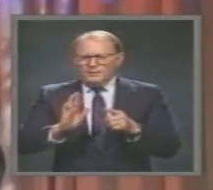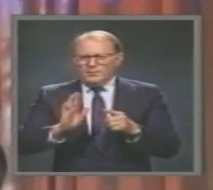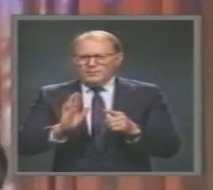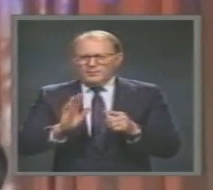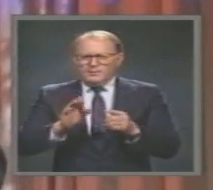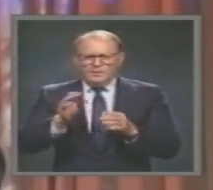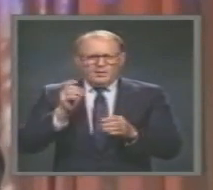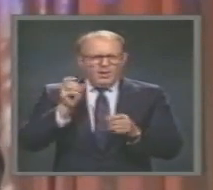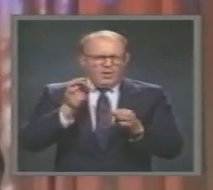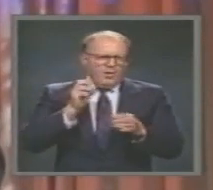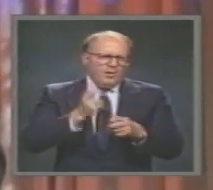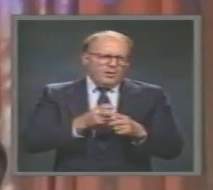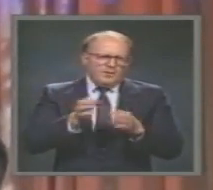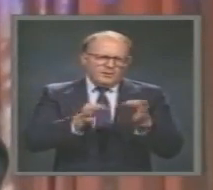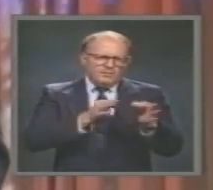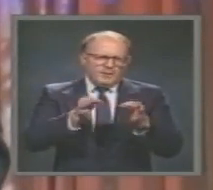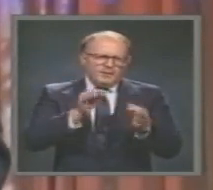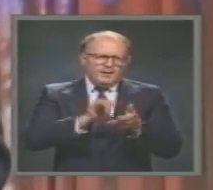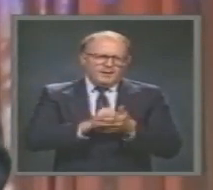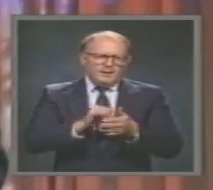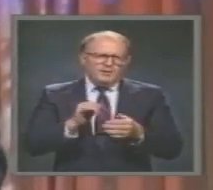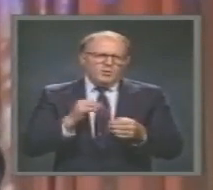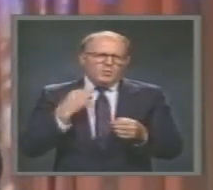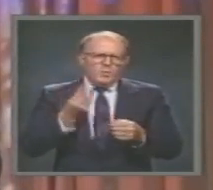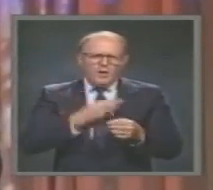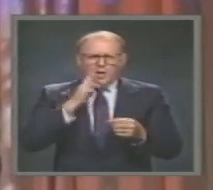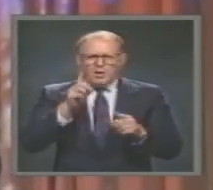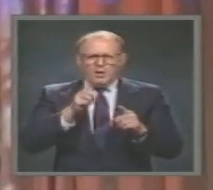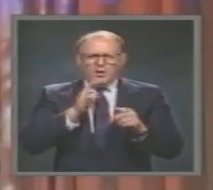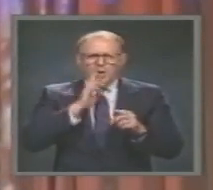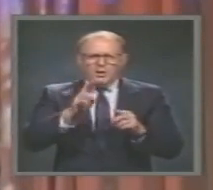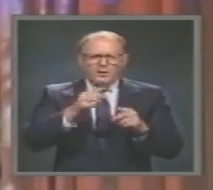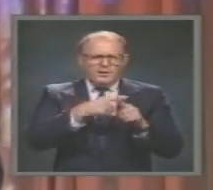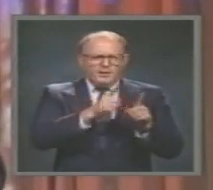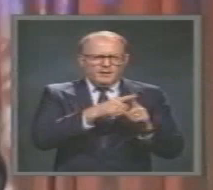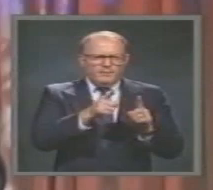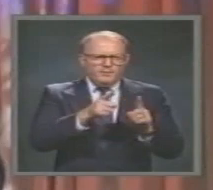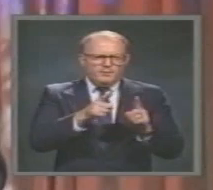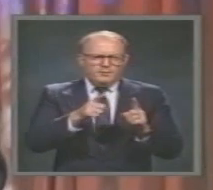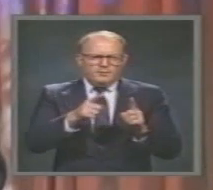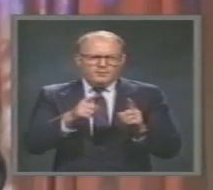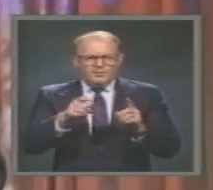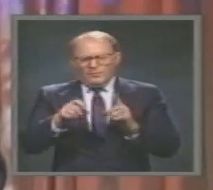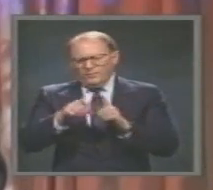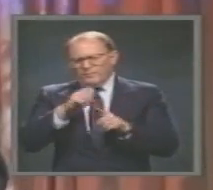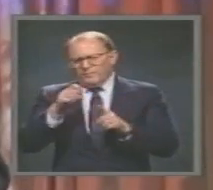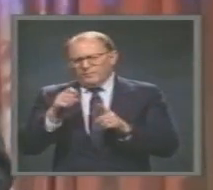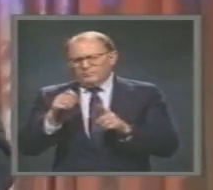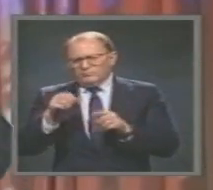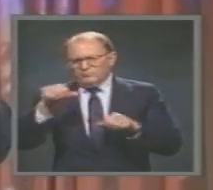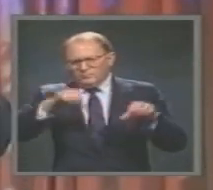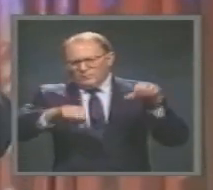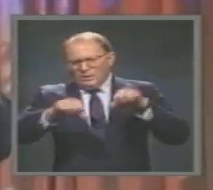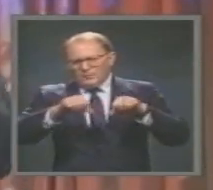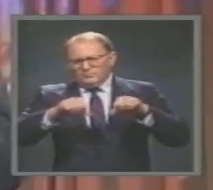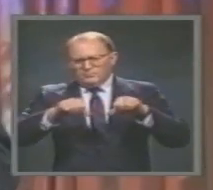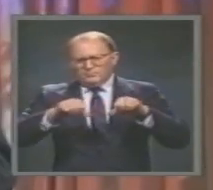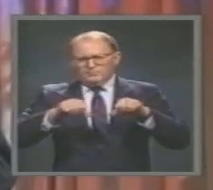physical complexity. We don't expect of the animals, not even our pets, rationality.